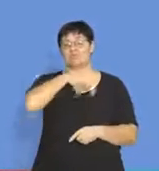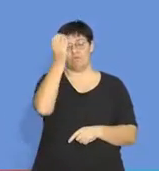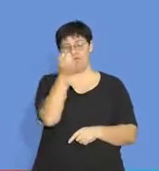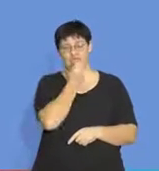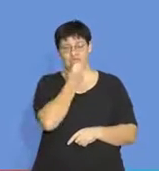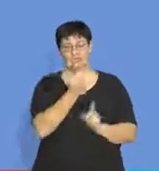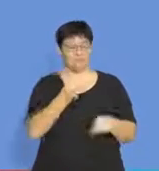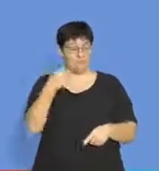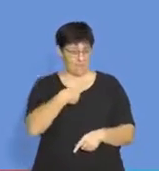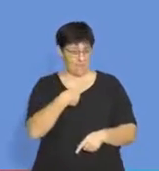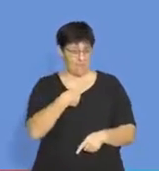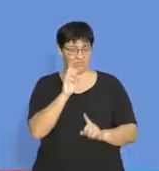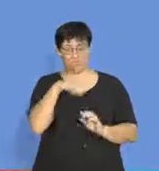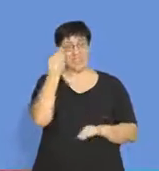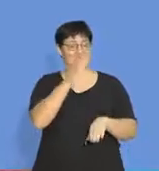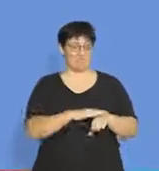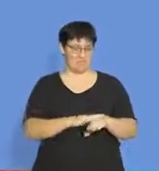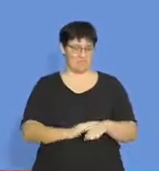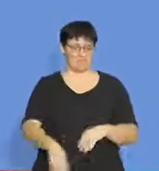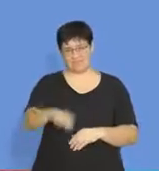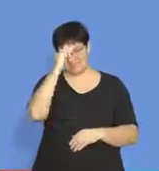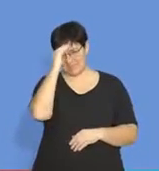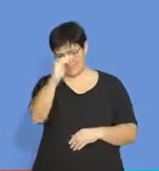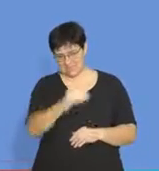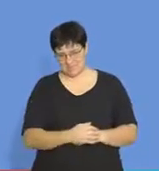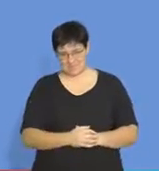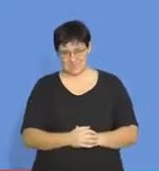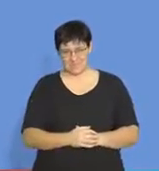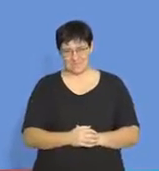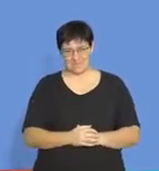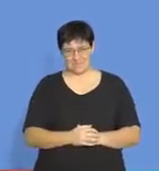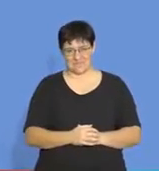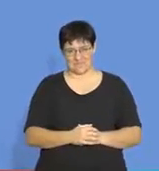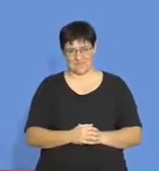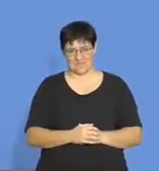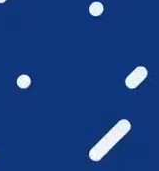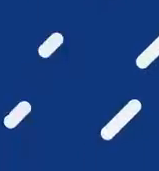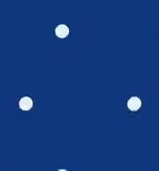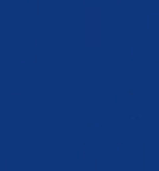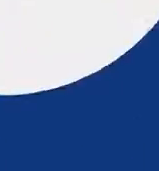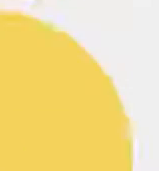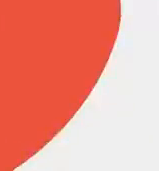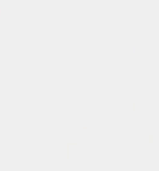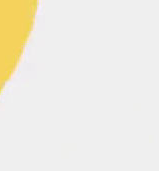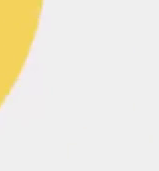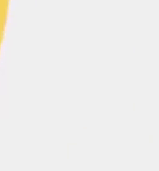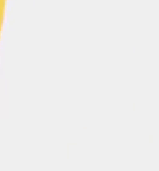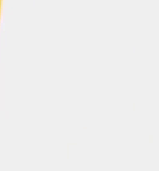mathematics is food for the soul. From me, until I see you next time, stay safe.